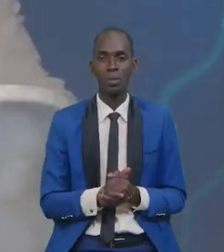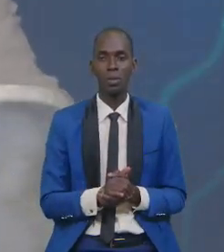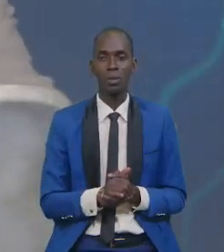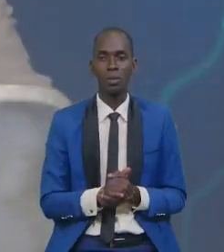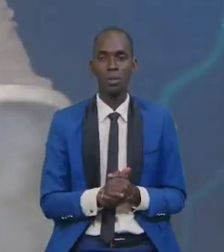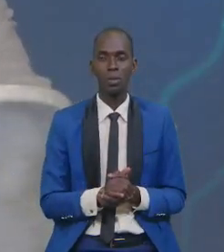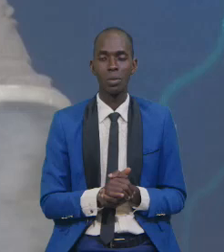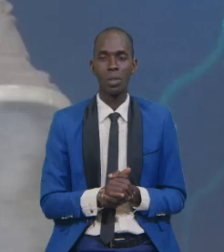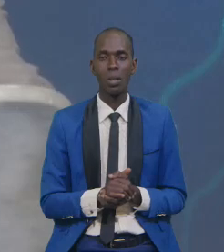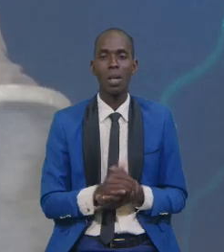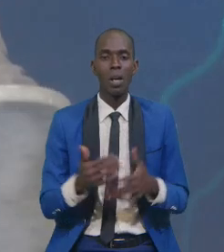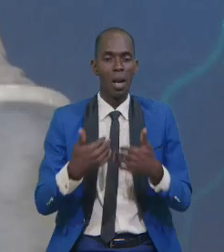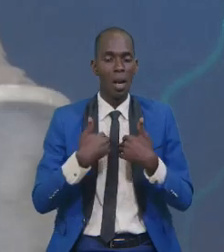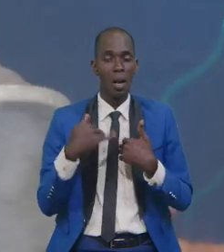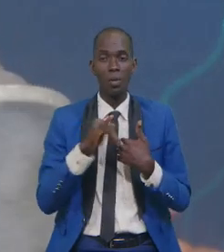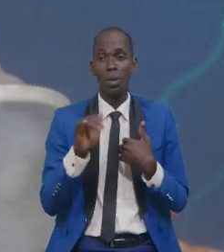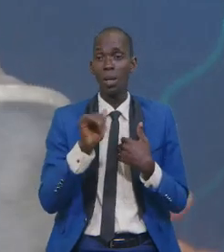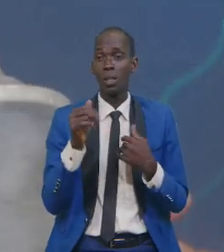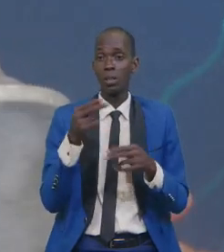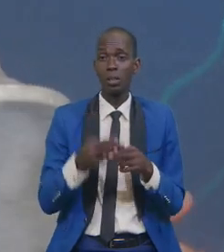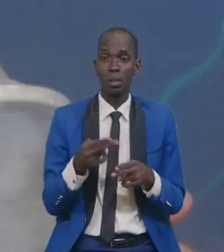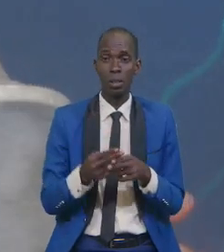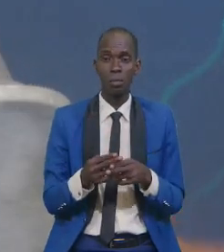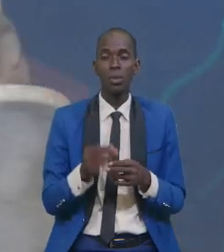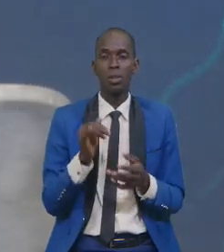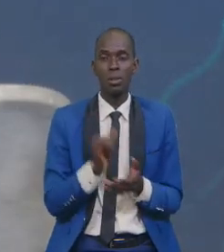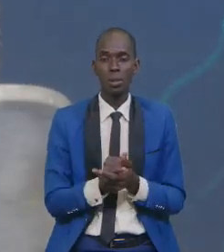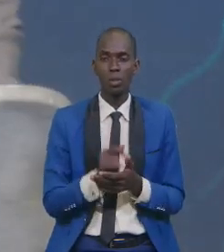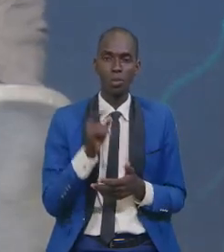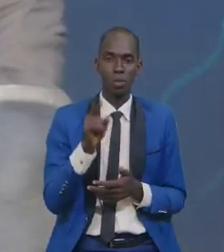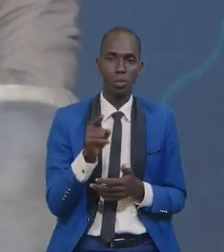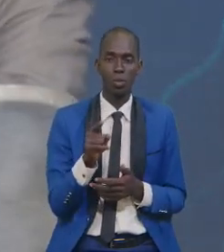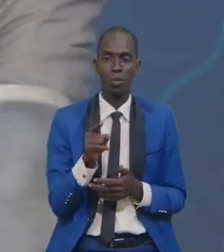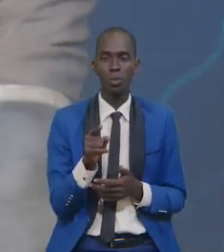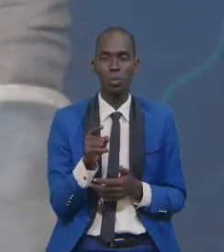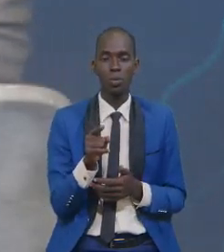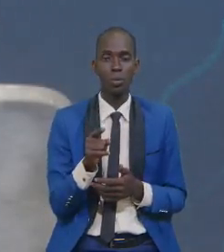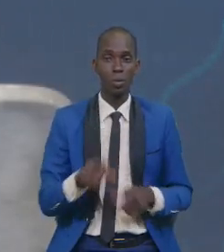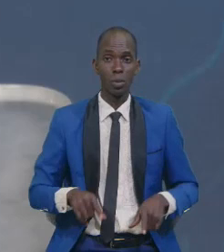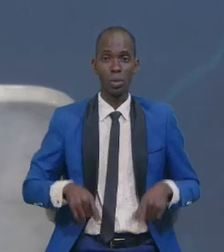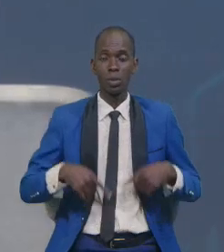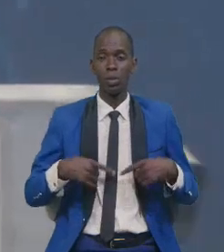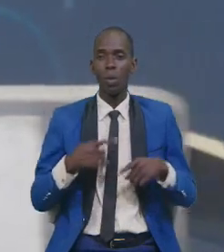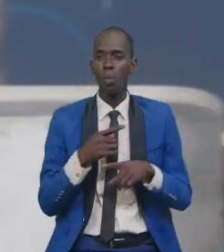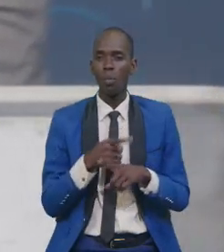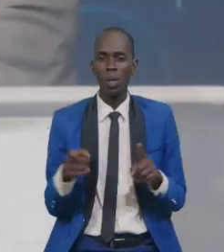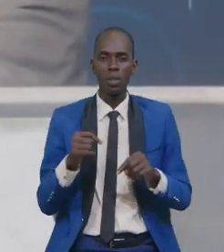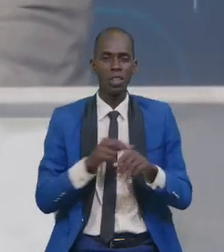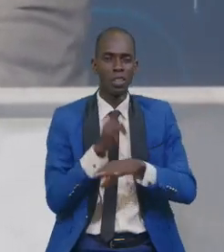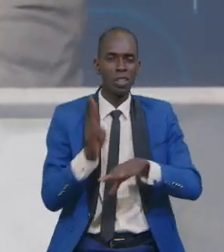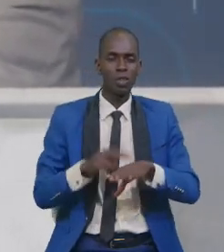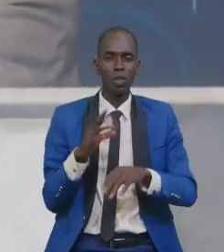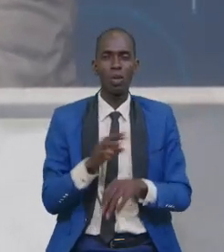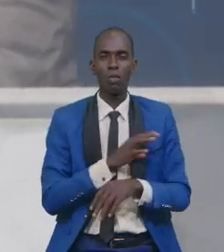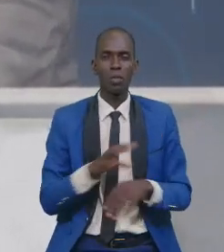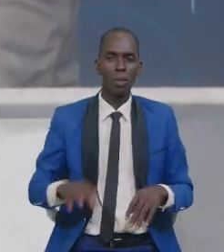Having a name that you live, but the nature of Christ, the nature